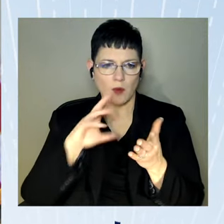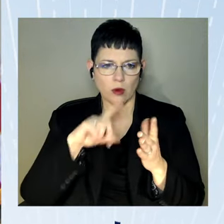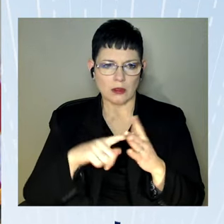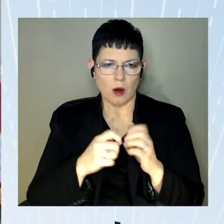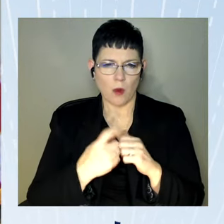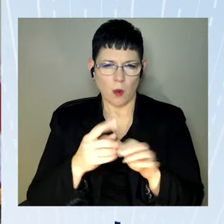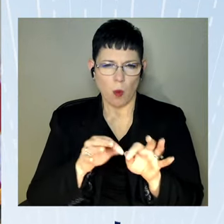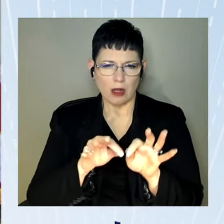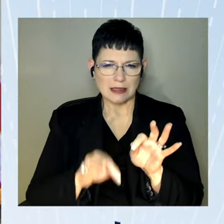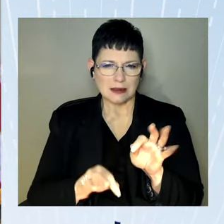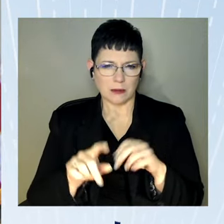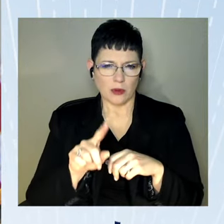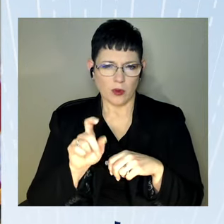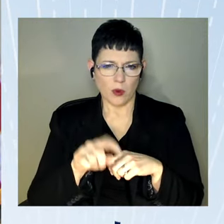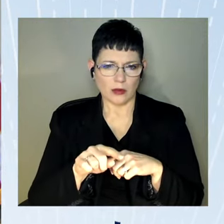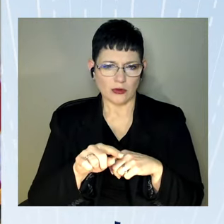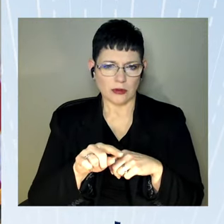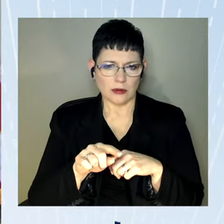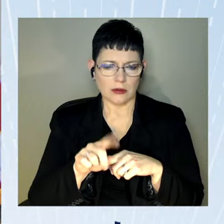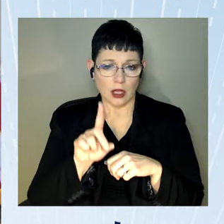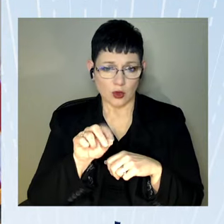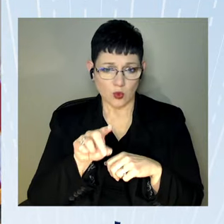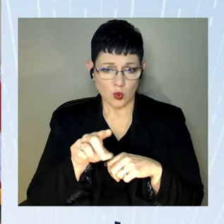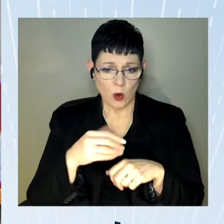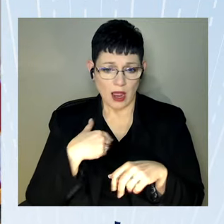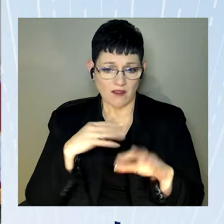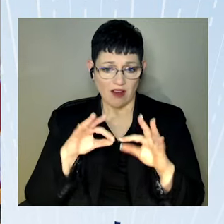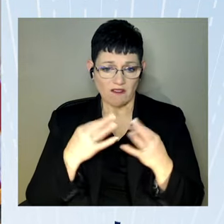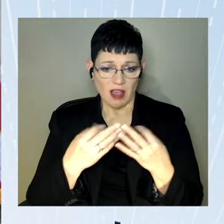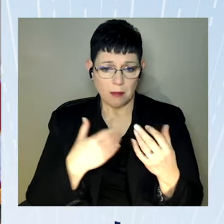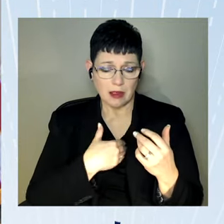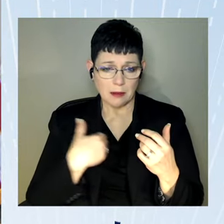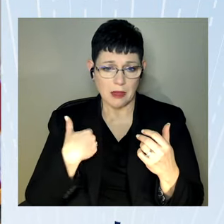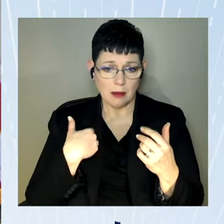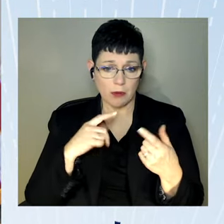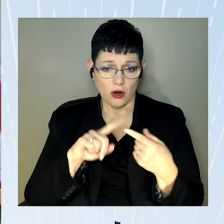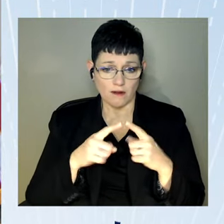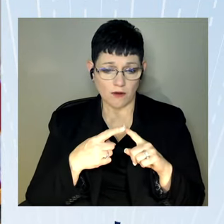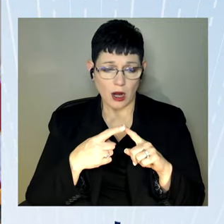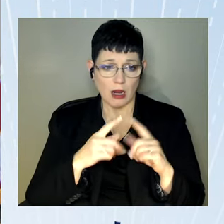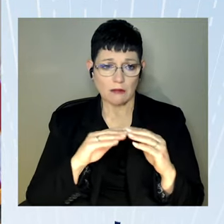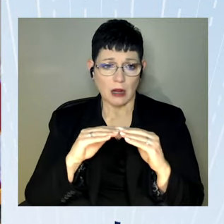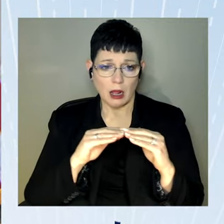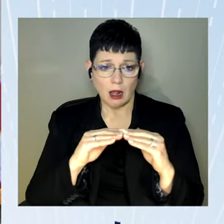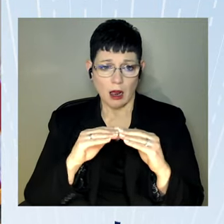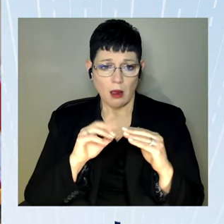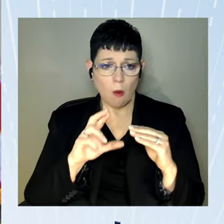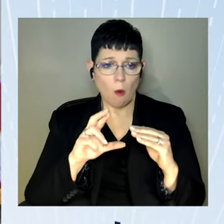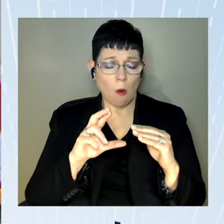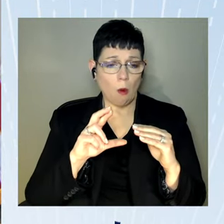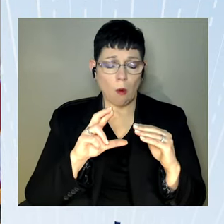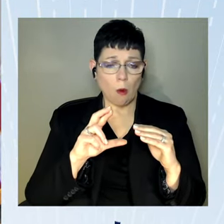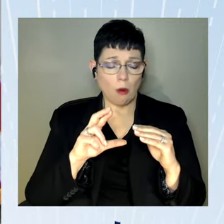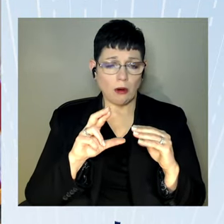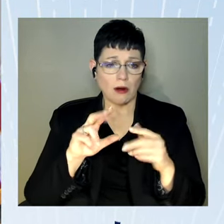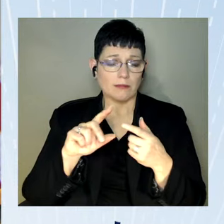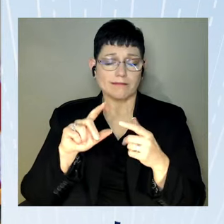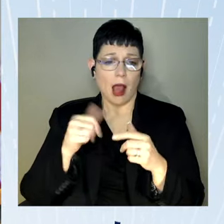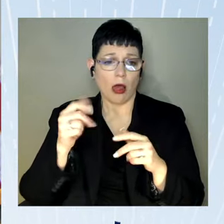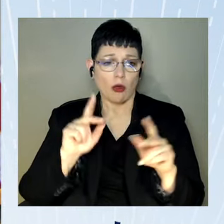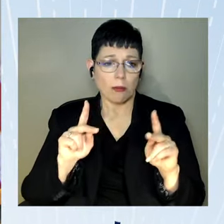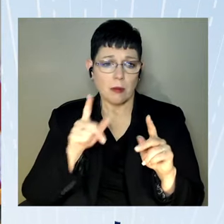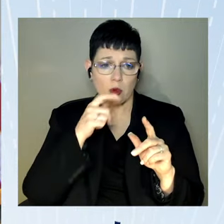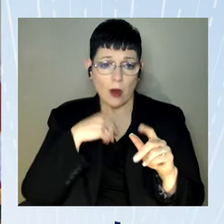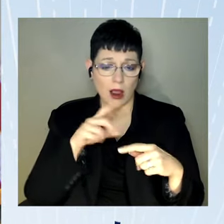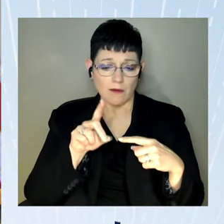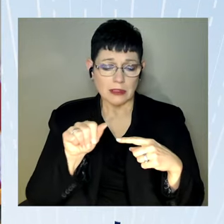question. Do you have a family member, friend, colleague, or associate who has a disability? I would